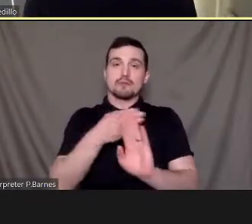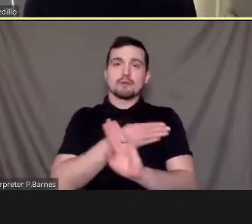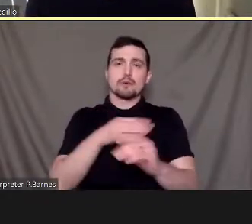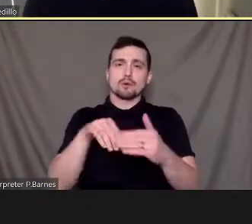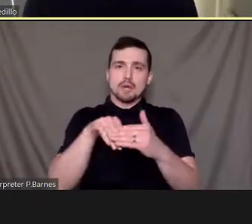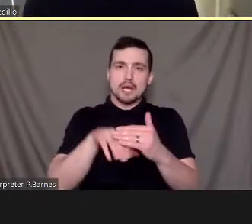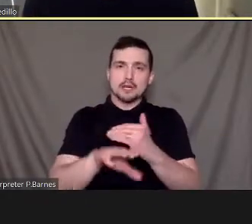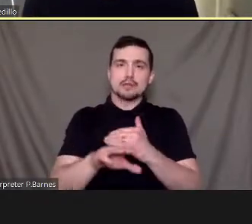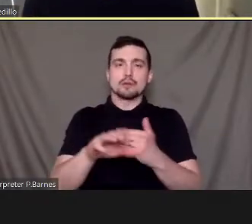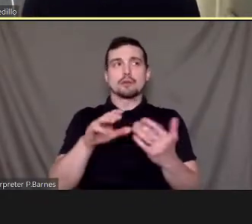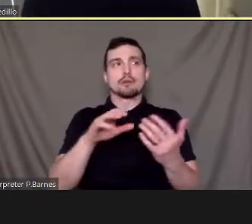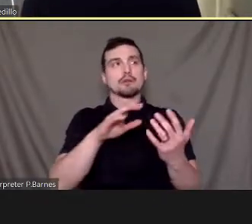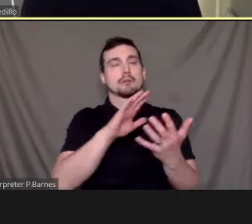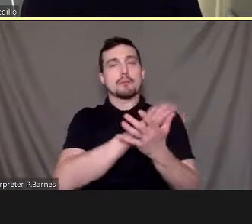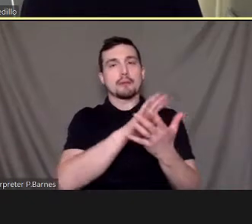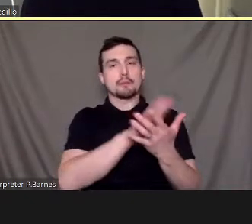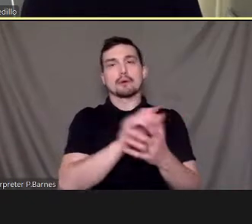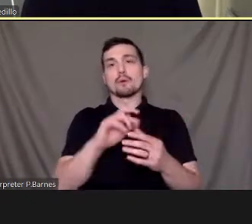a paper.